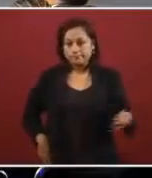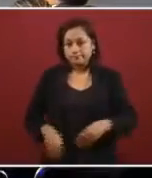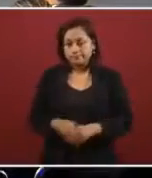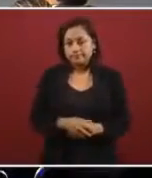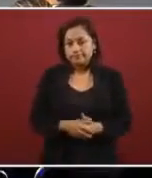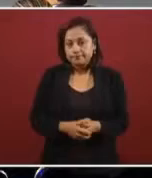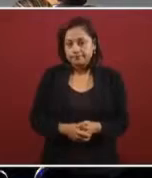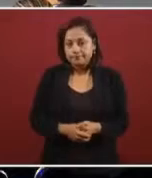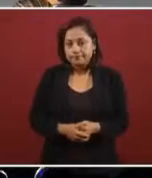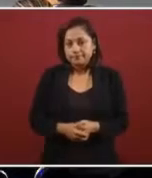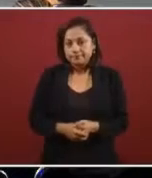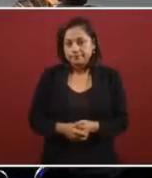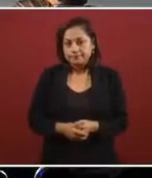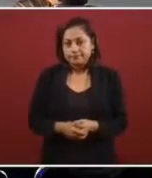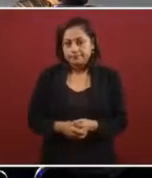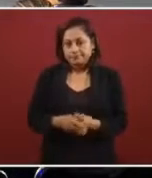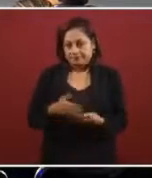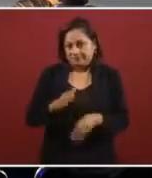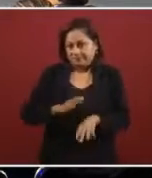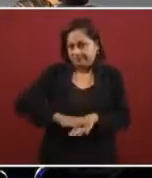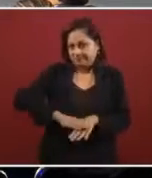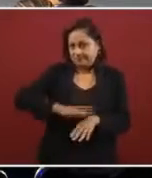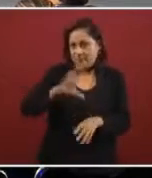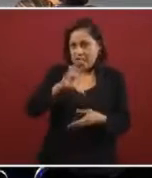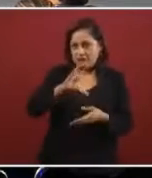La mayor parte. The majority of it.